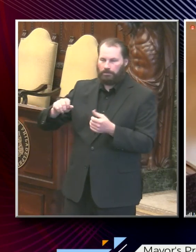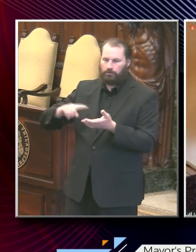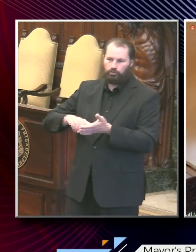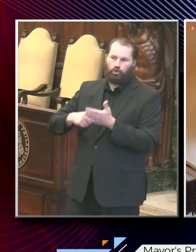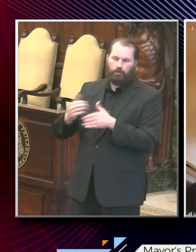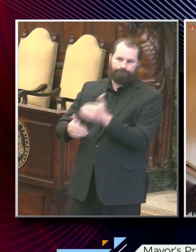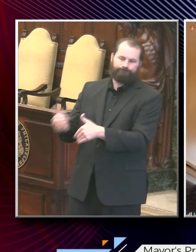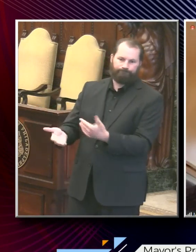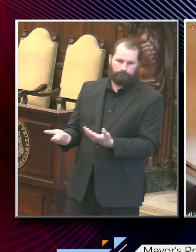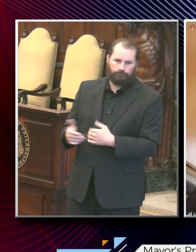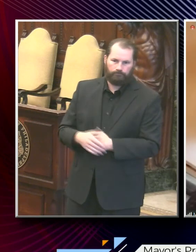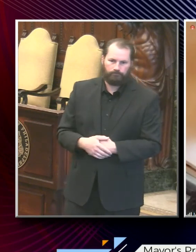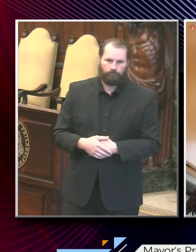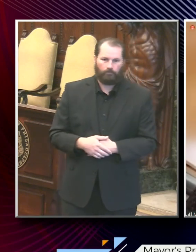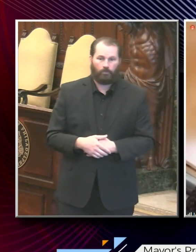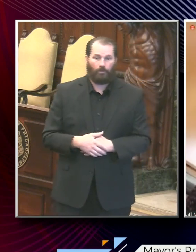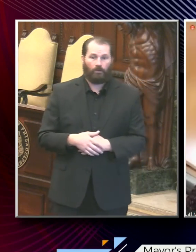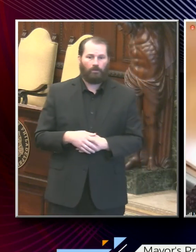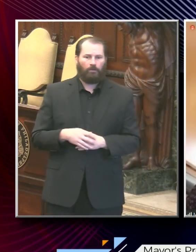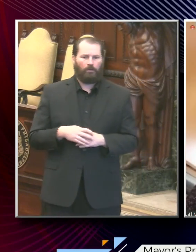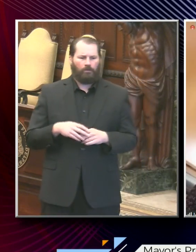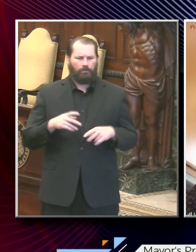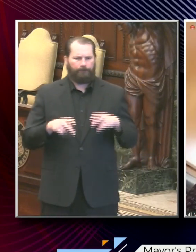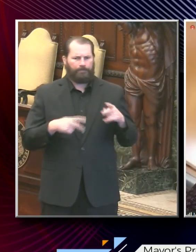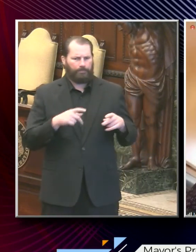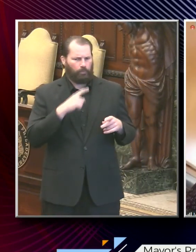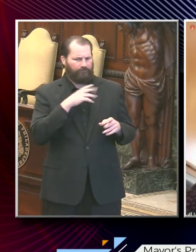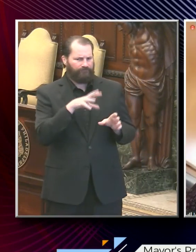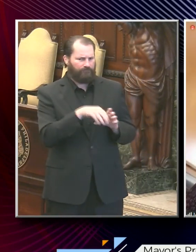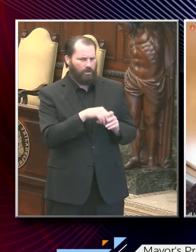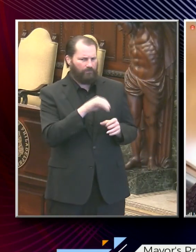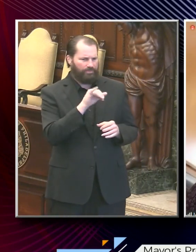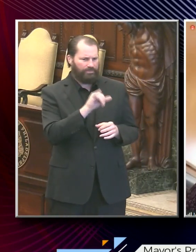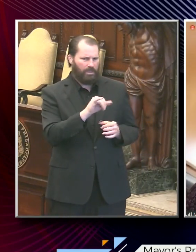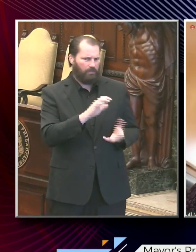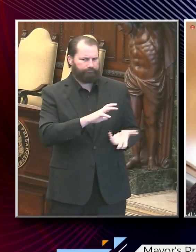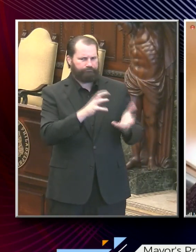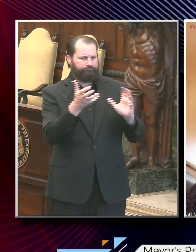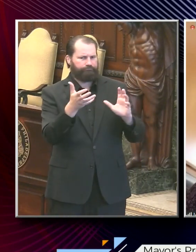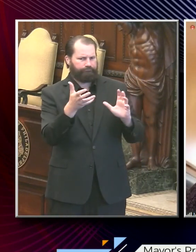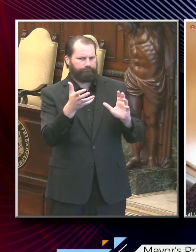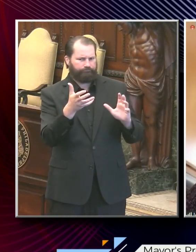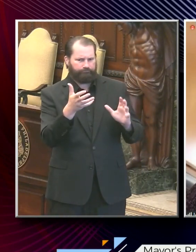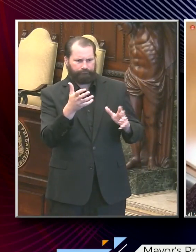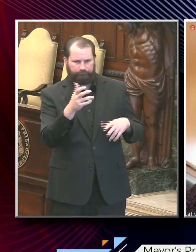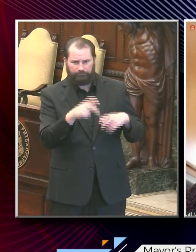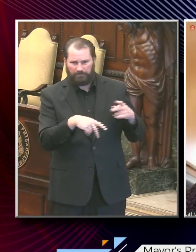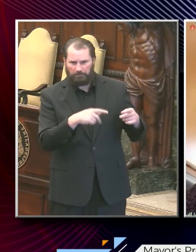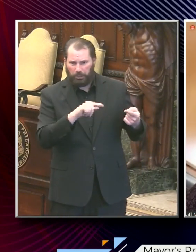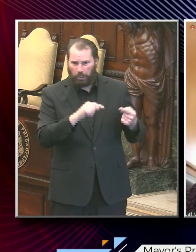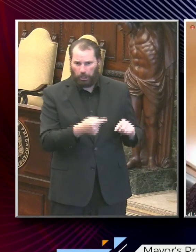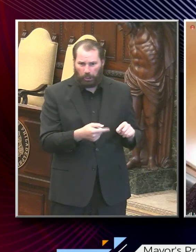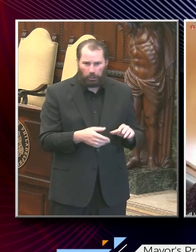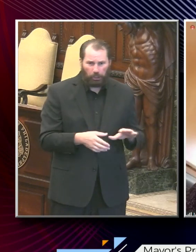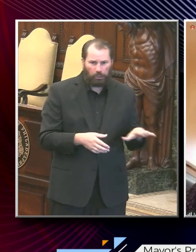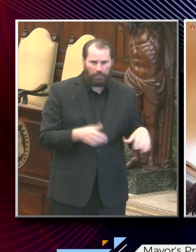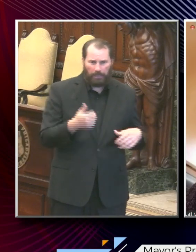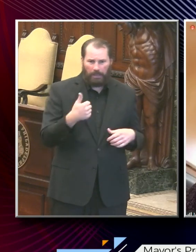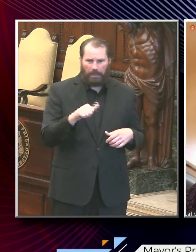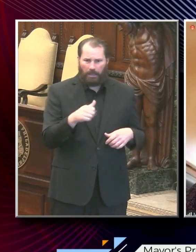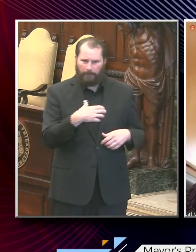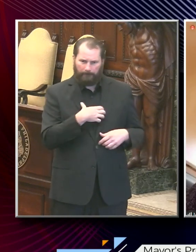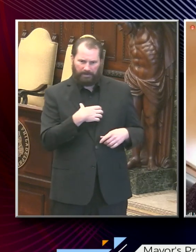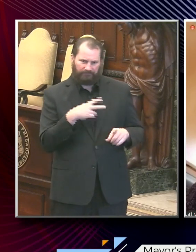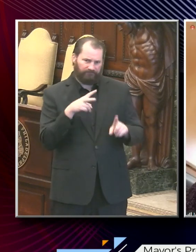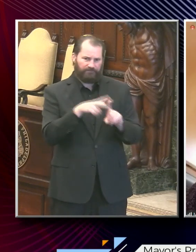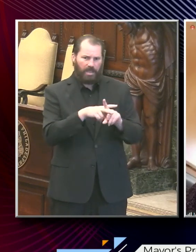involved in that incident, do you know if the city has received any complaints from anyone who was injured or felt like they were not treated properly by police during that